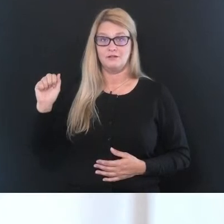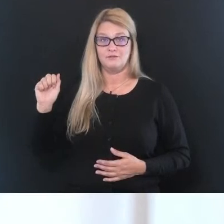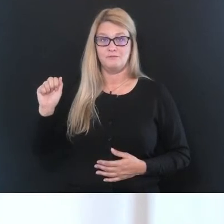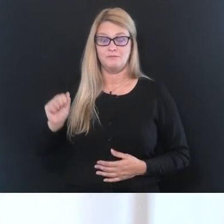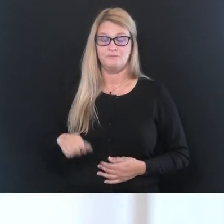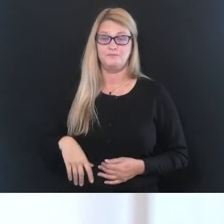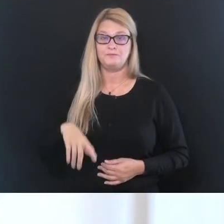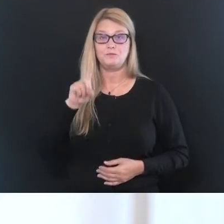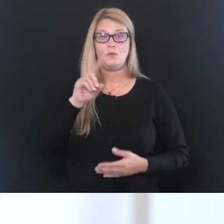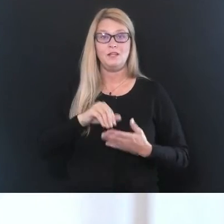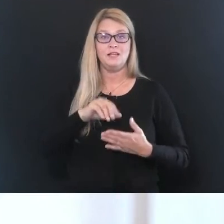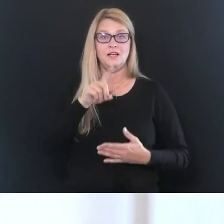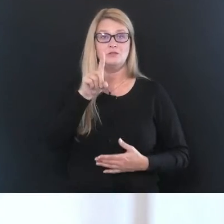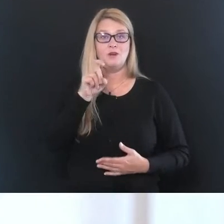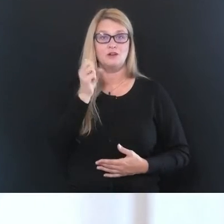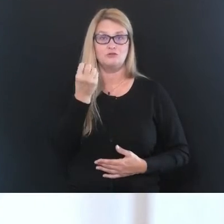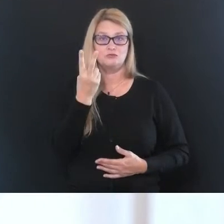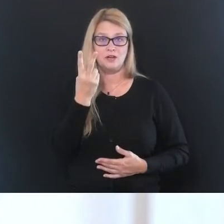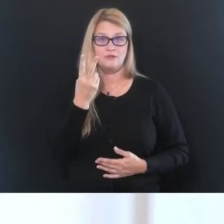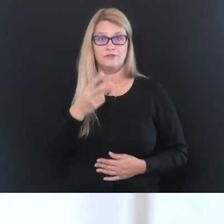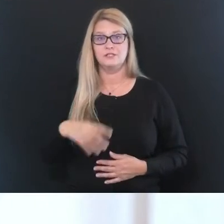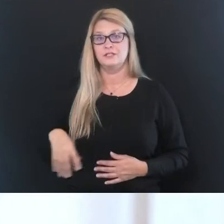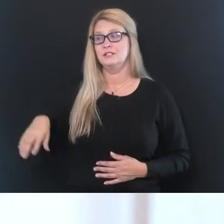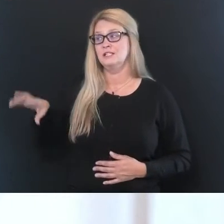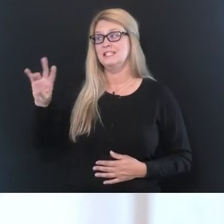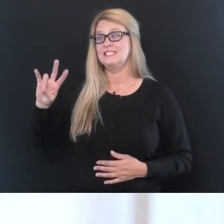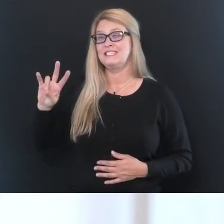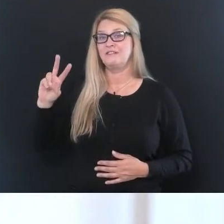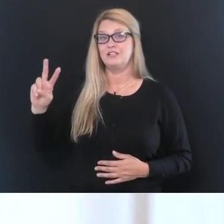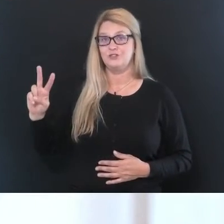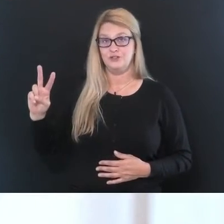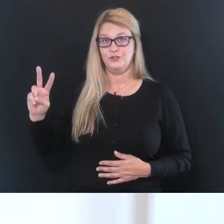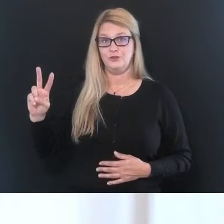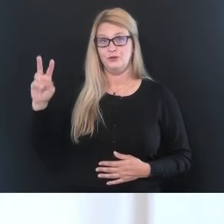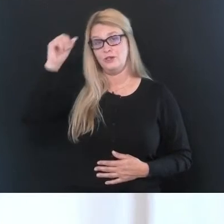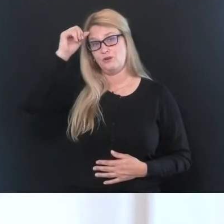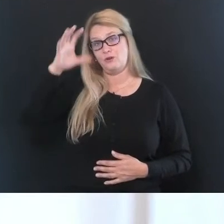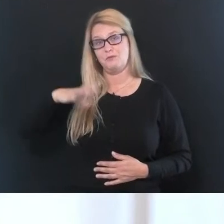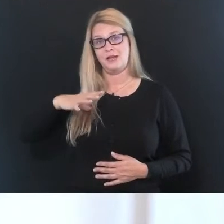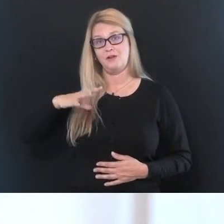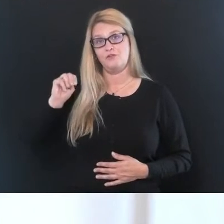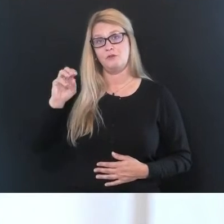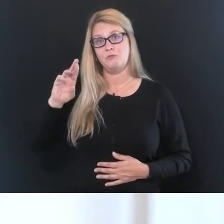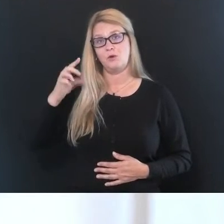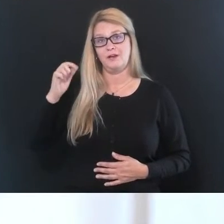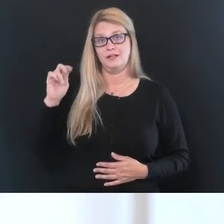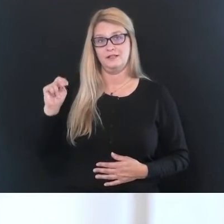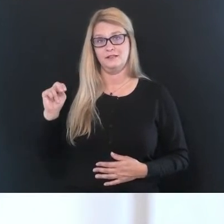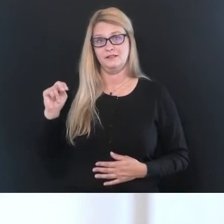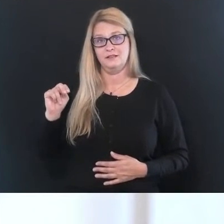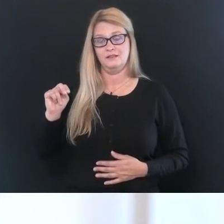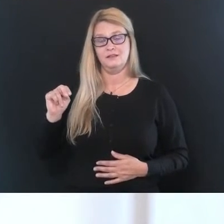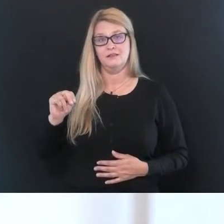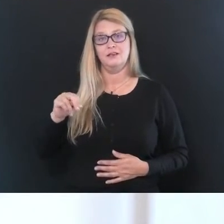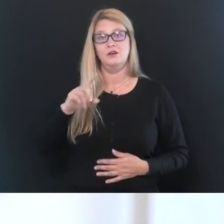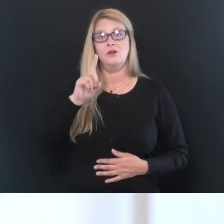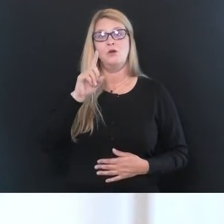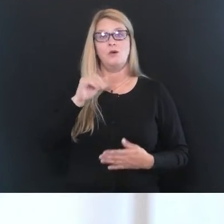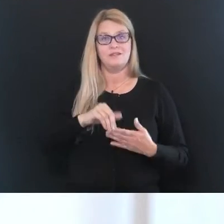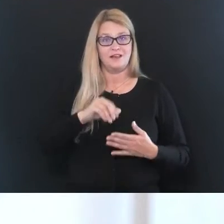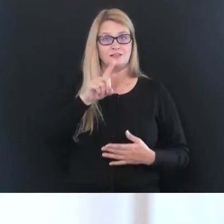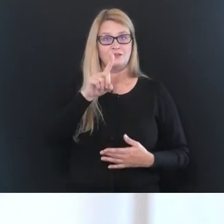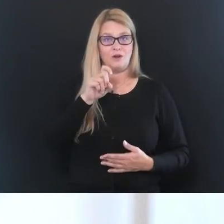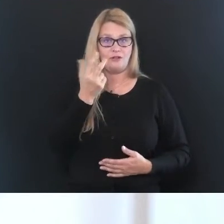Our 1,112th death, a 72-year-old male from Morgan County. Our 1,113th